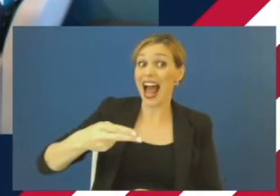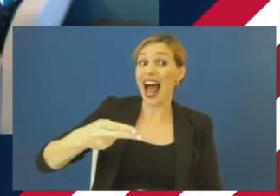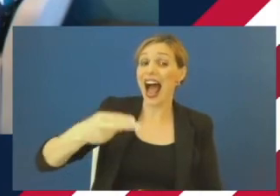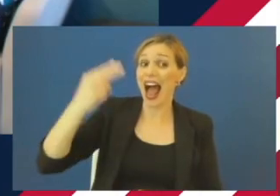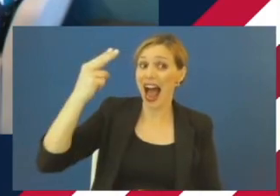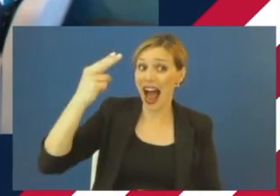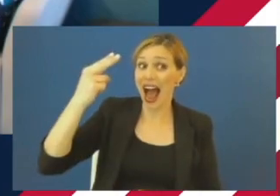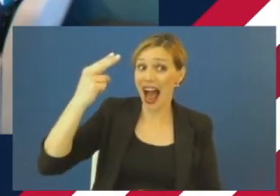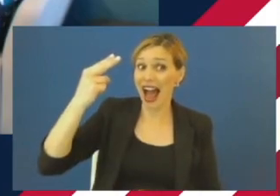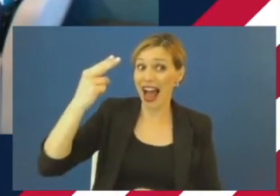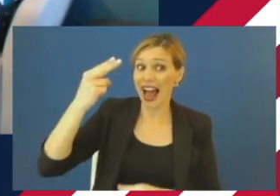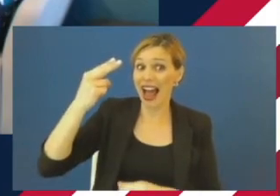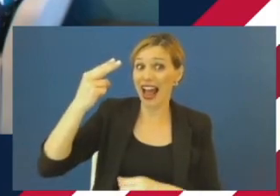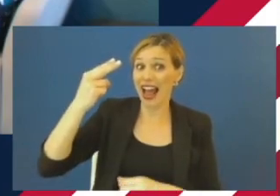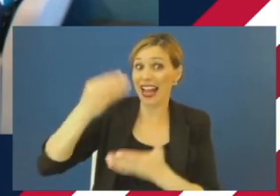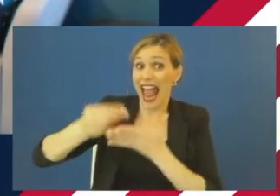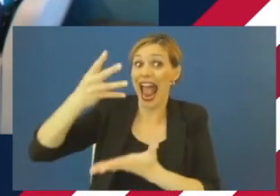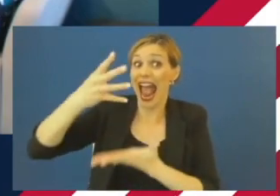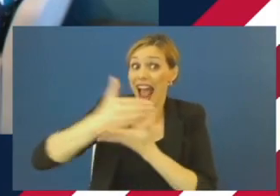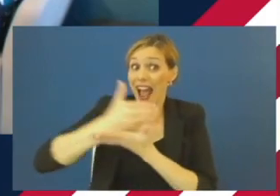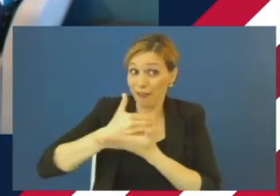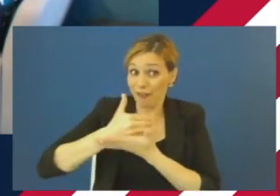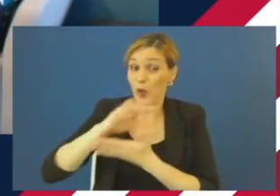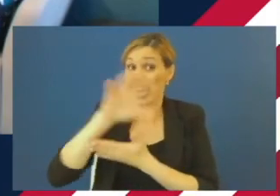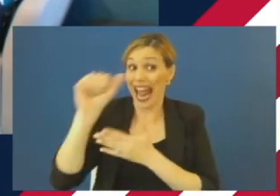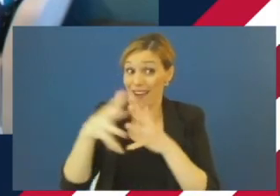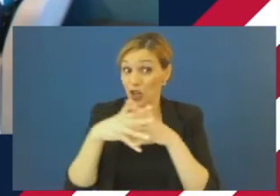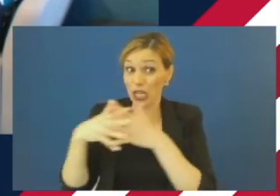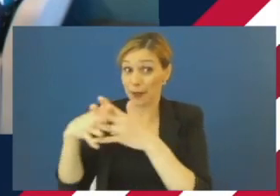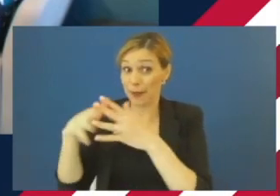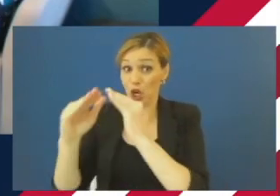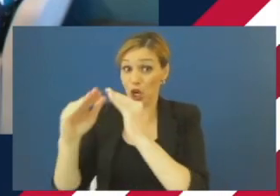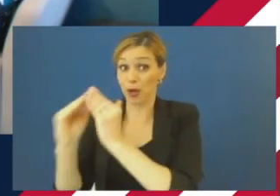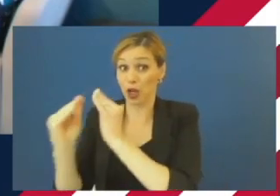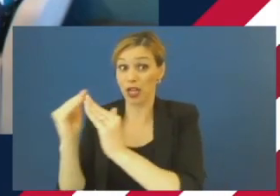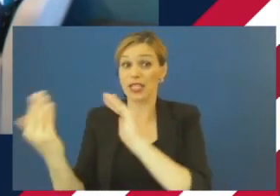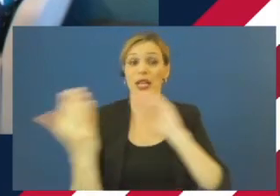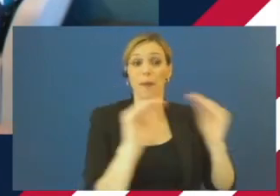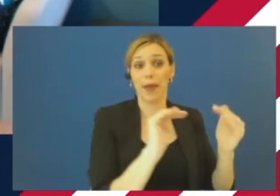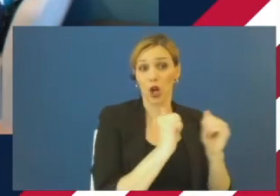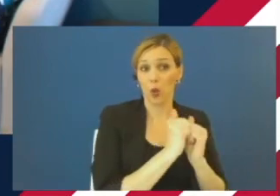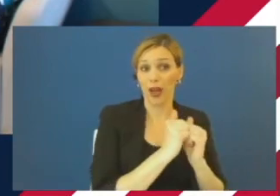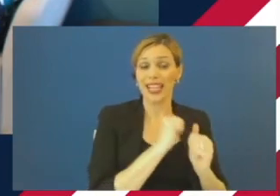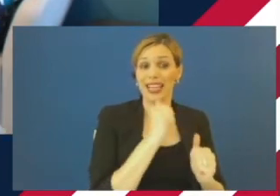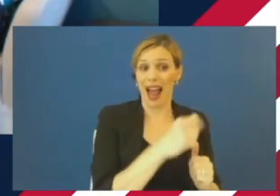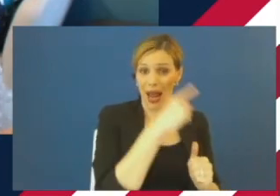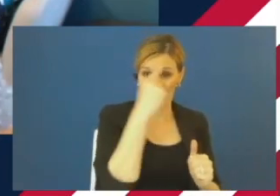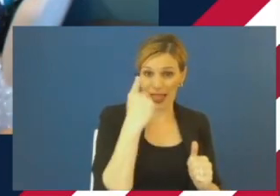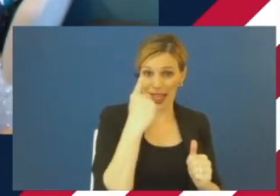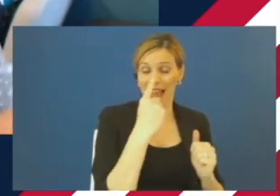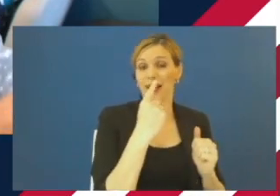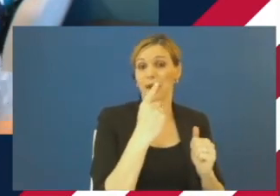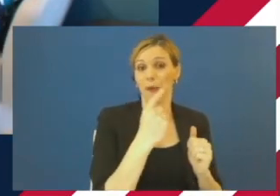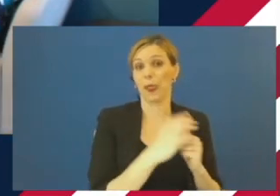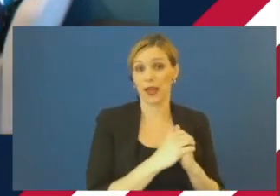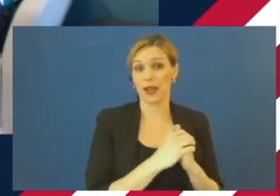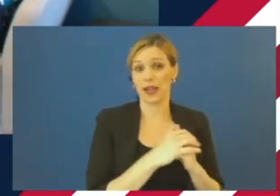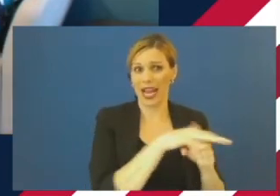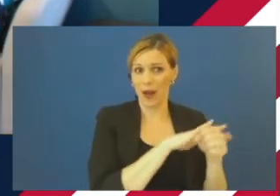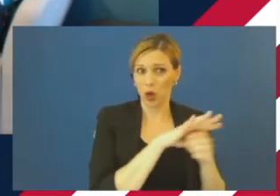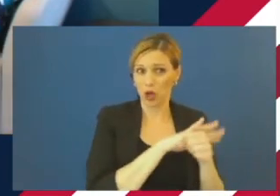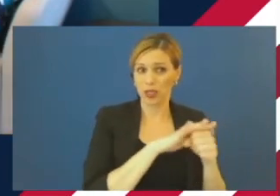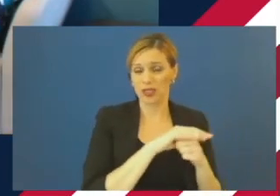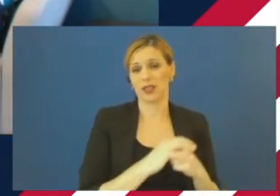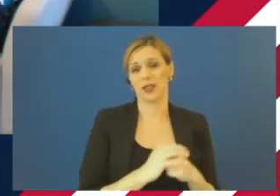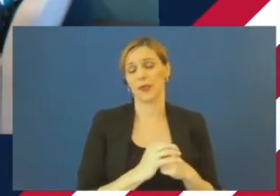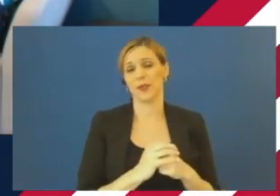their branches in low-income, non-Black neighborhoods. So the inequality is